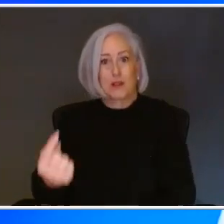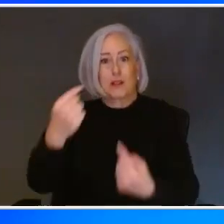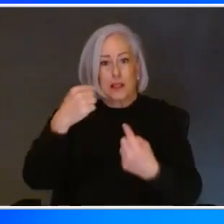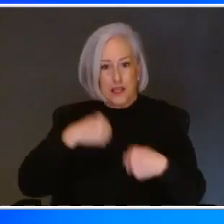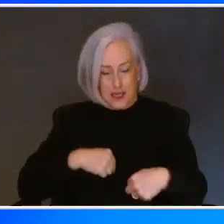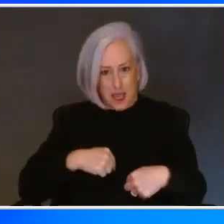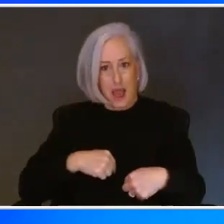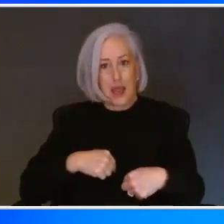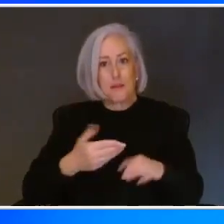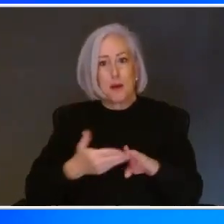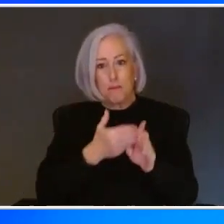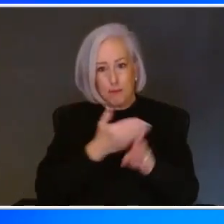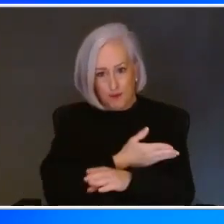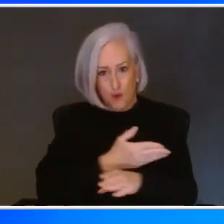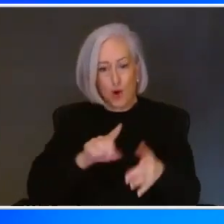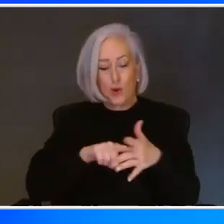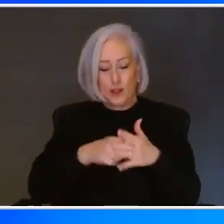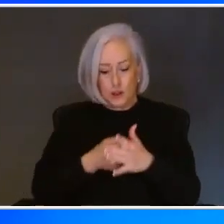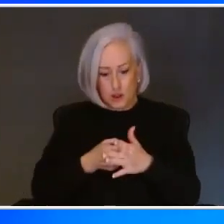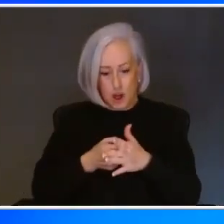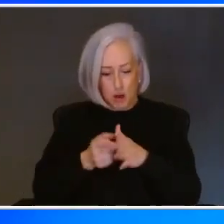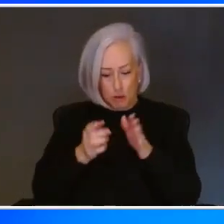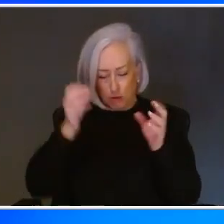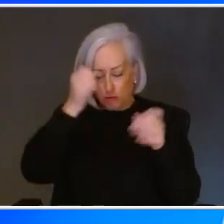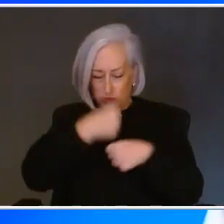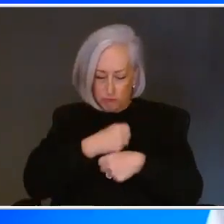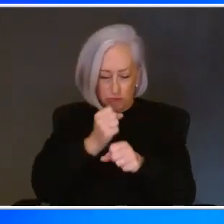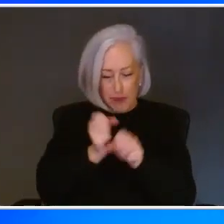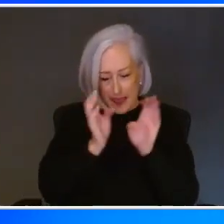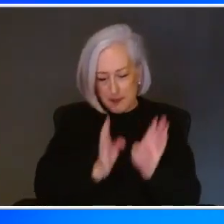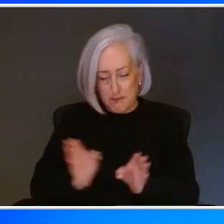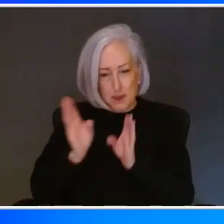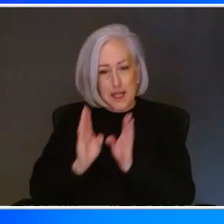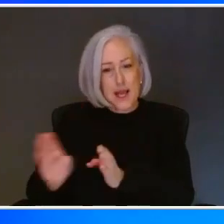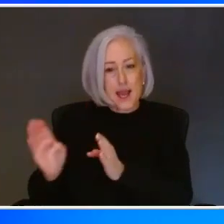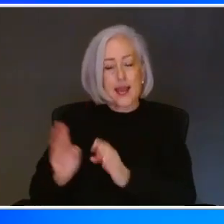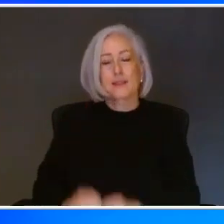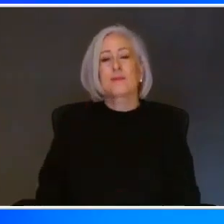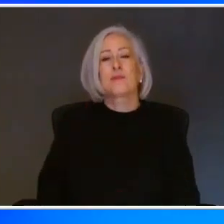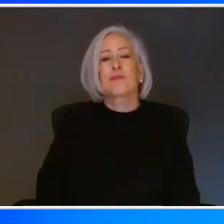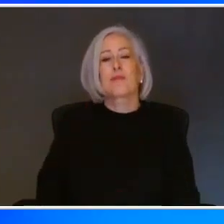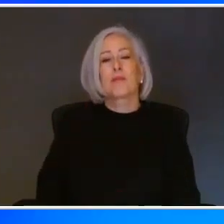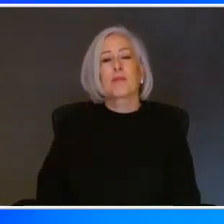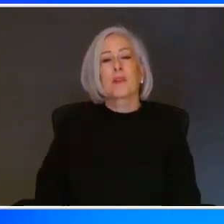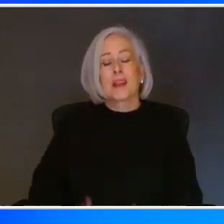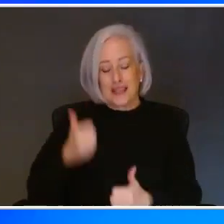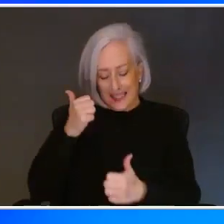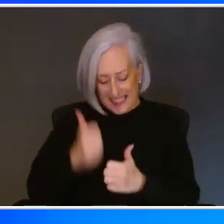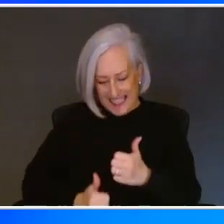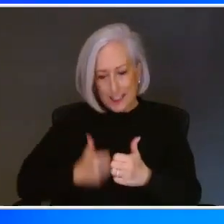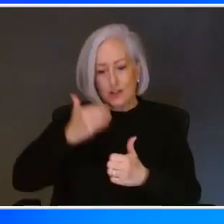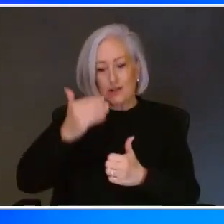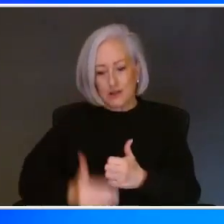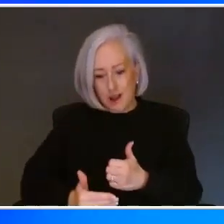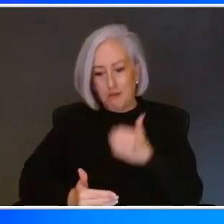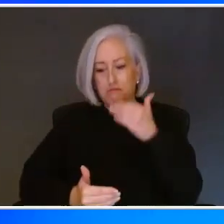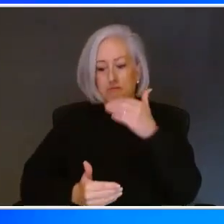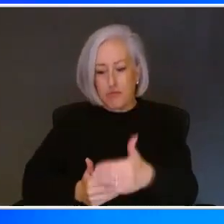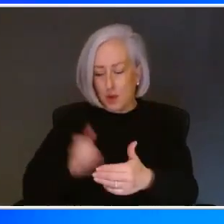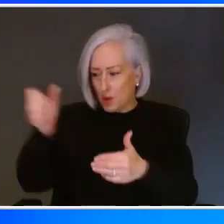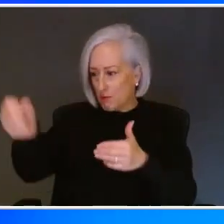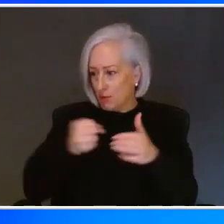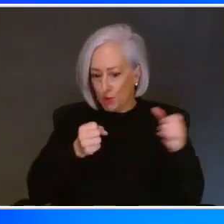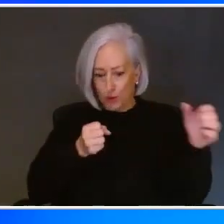we could start to generate a plan about what to do. But each step along the way, teams involved and understanding the gravity